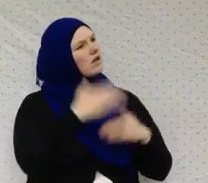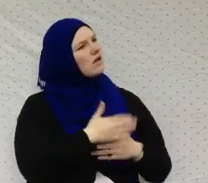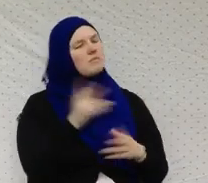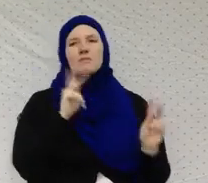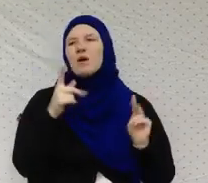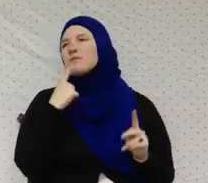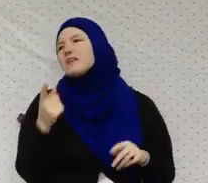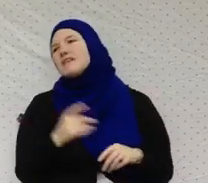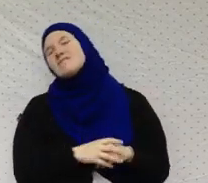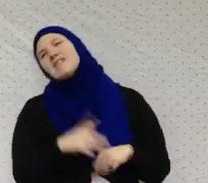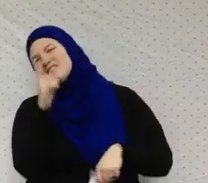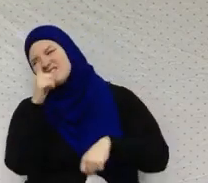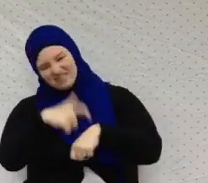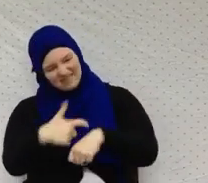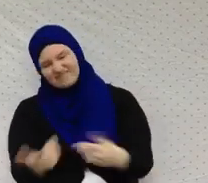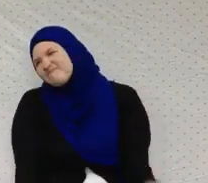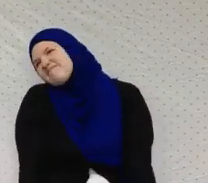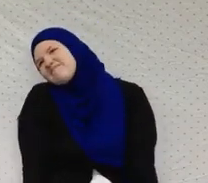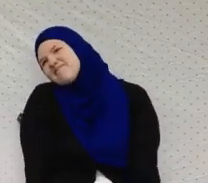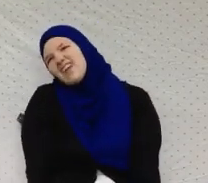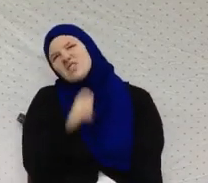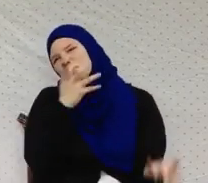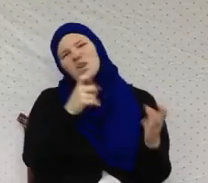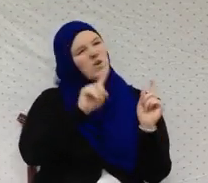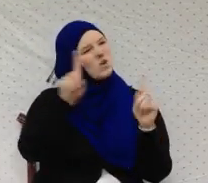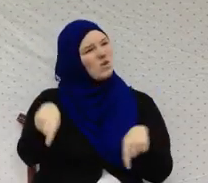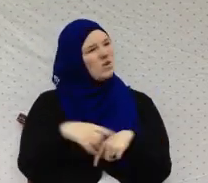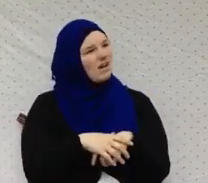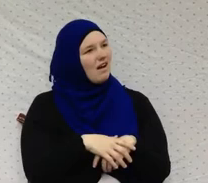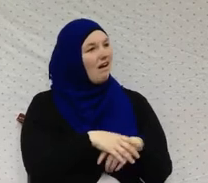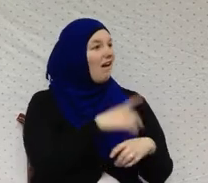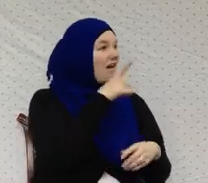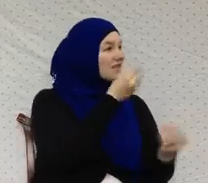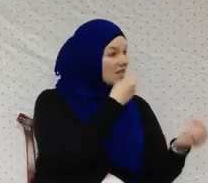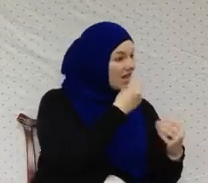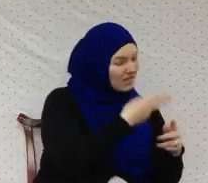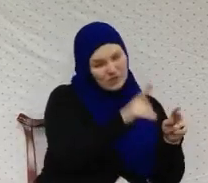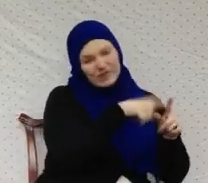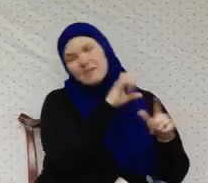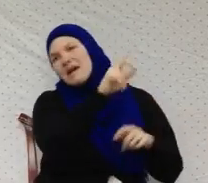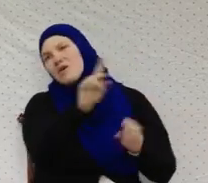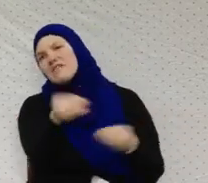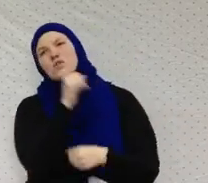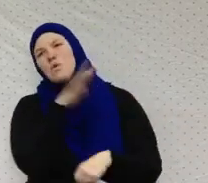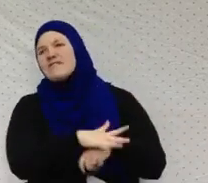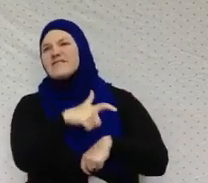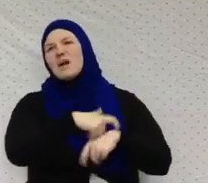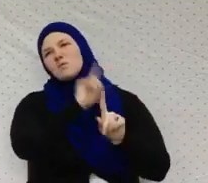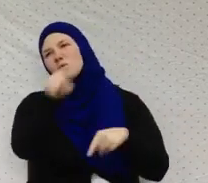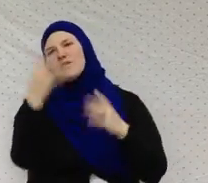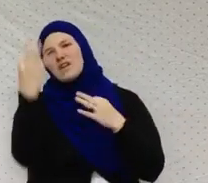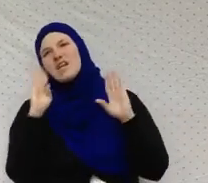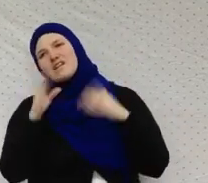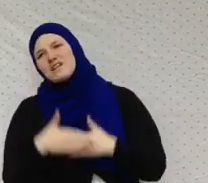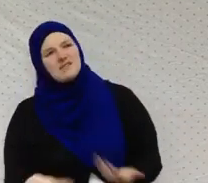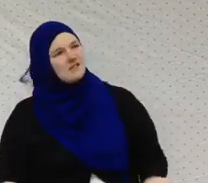to Friday prayer? You know what? That's my lunch time. So I barely take a sandwich and go back to the office. So